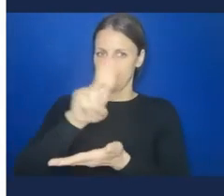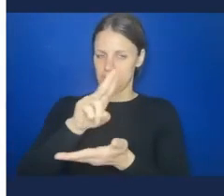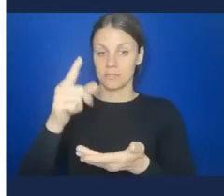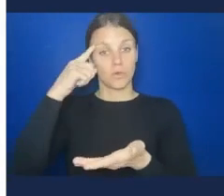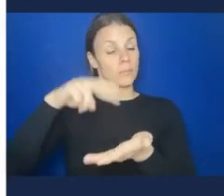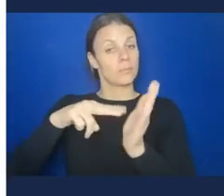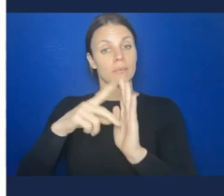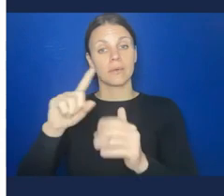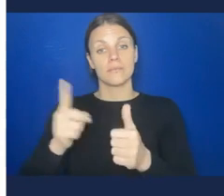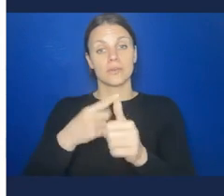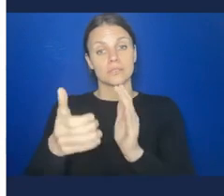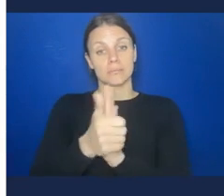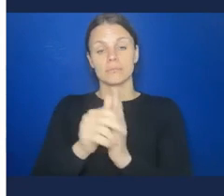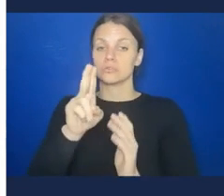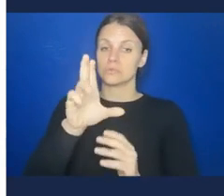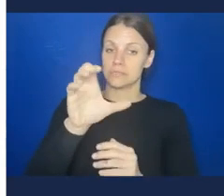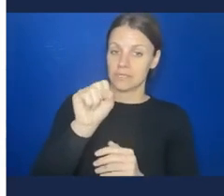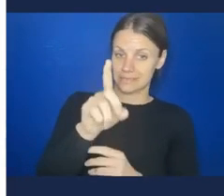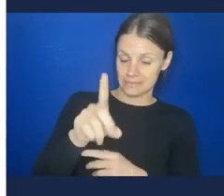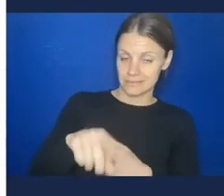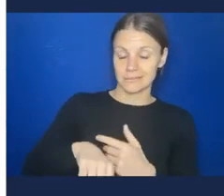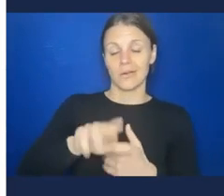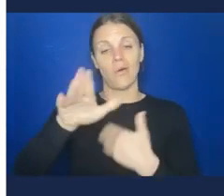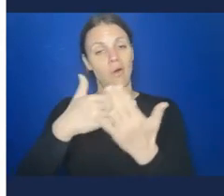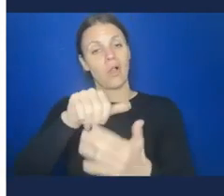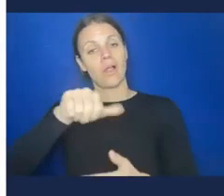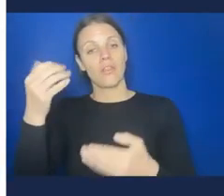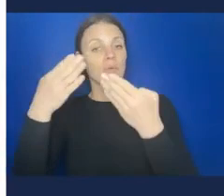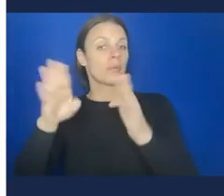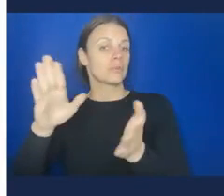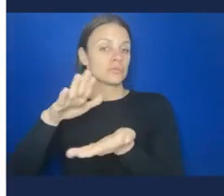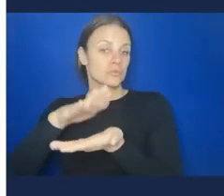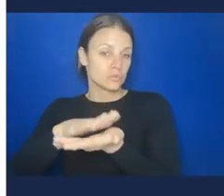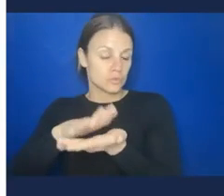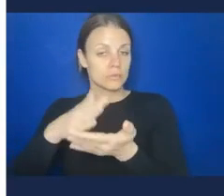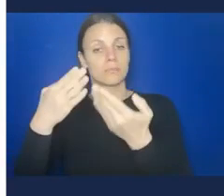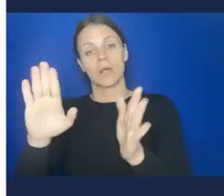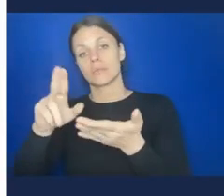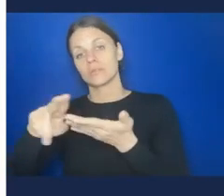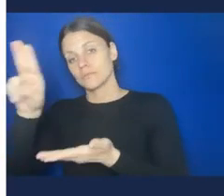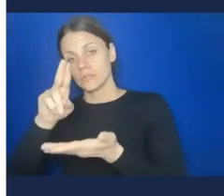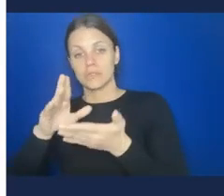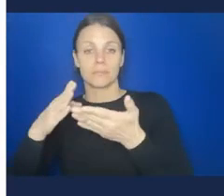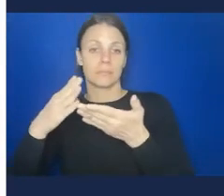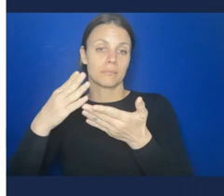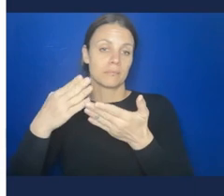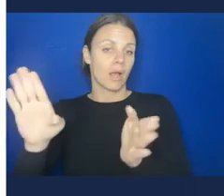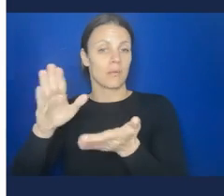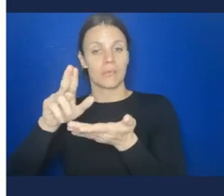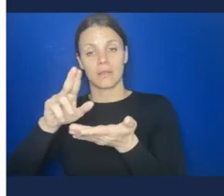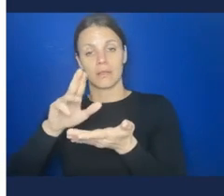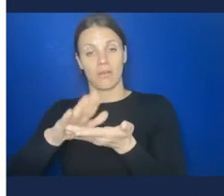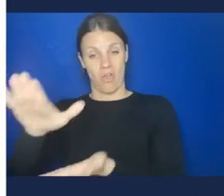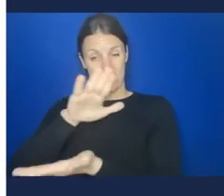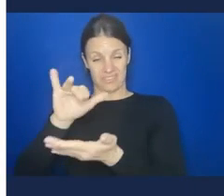Amendment, UC San Diego and all other public schools and public colleges and universities are the government. They are bound